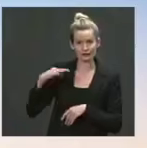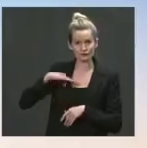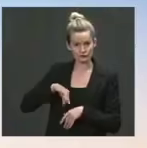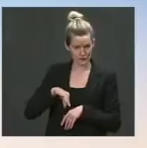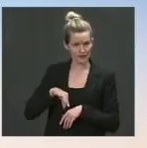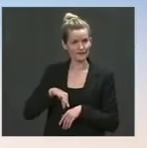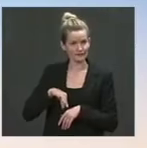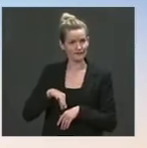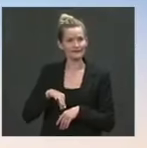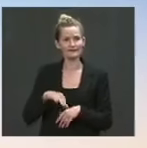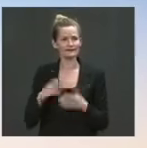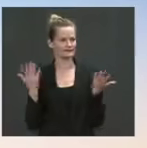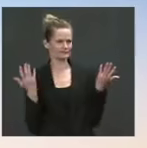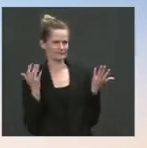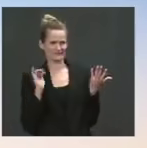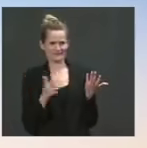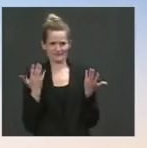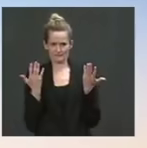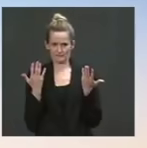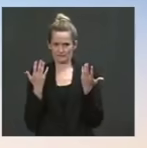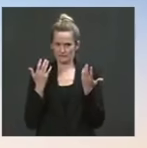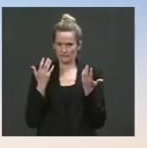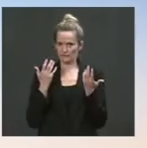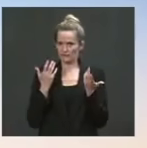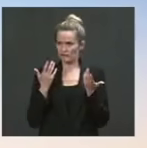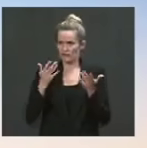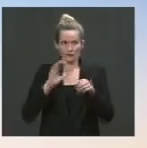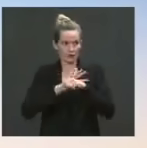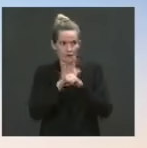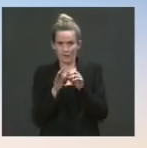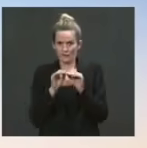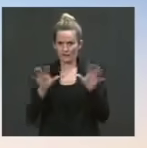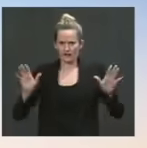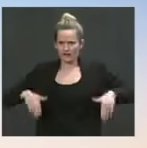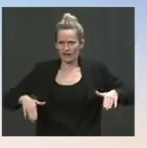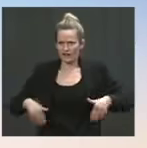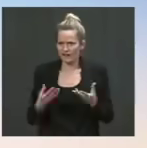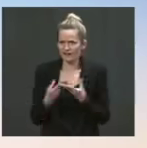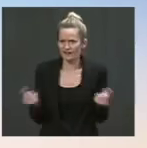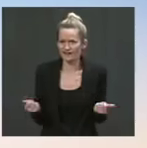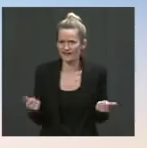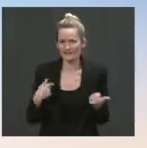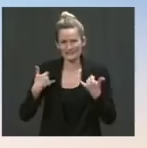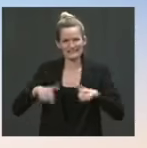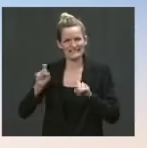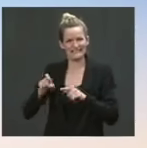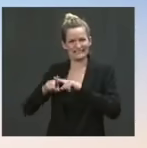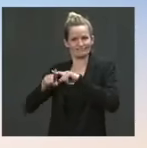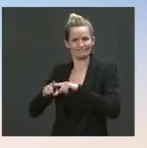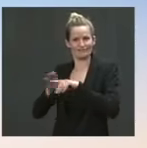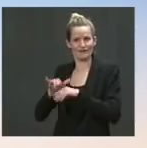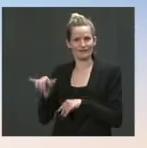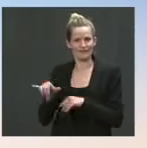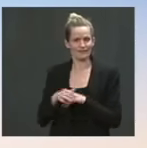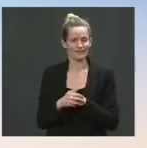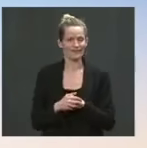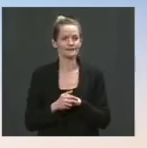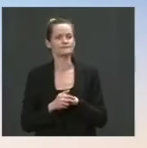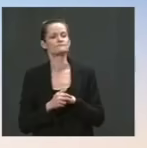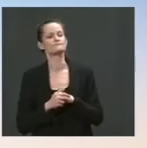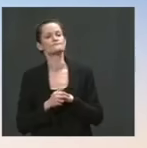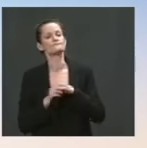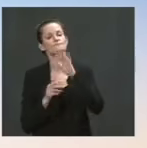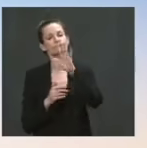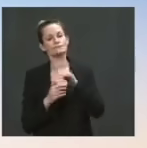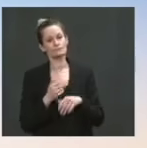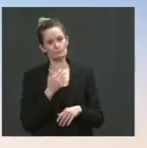back to school question. Florida's Governor DeSantis says that he may start withholding funds from school districts that don't let parents opt out of policies